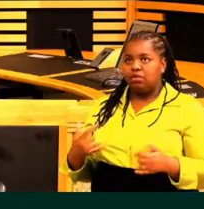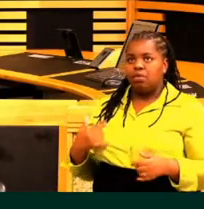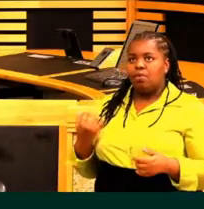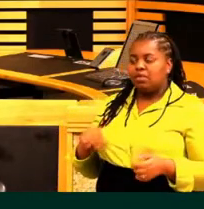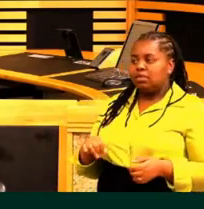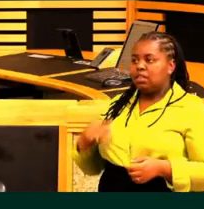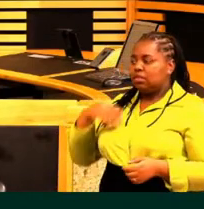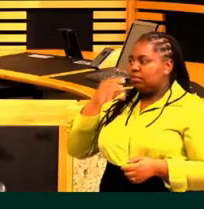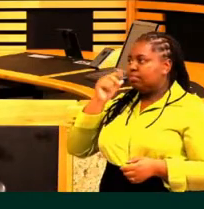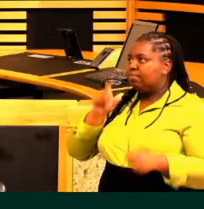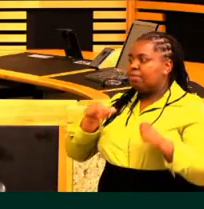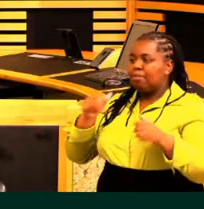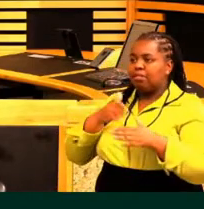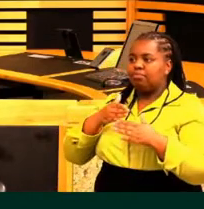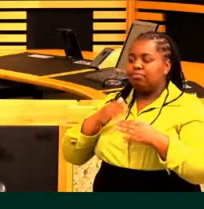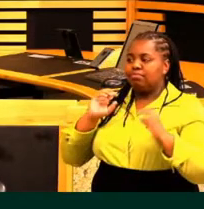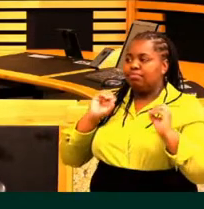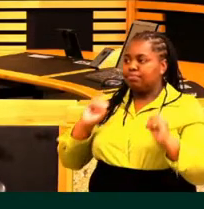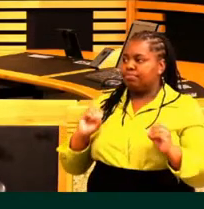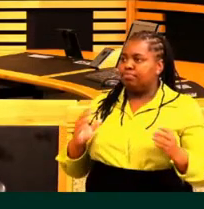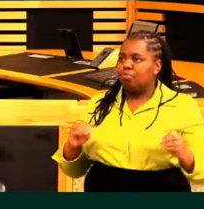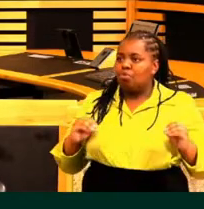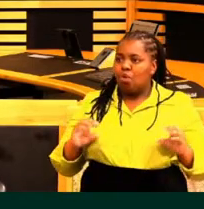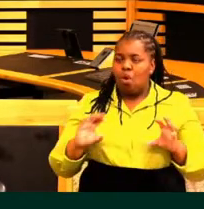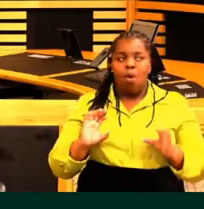speak of unemployed graduates